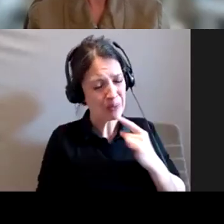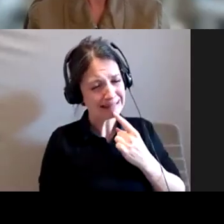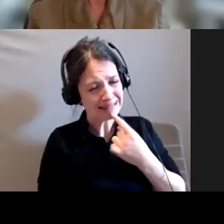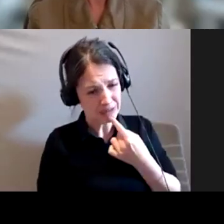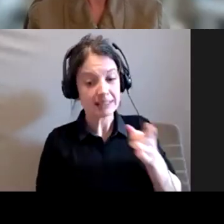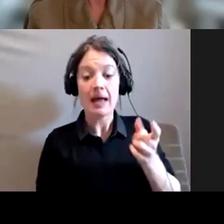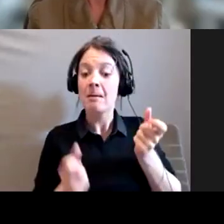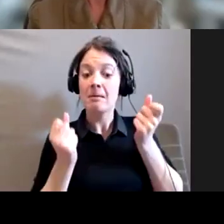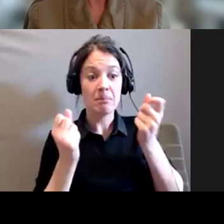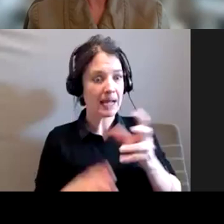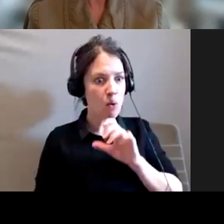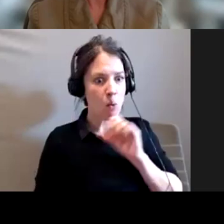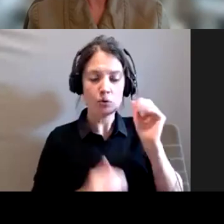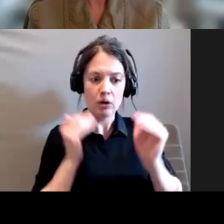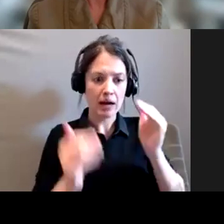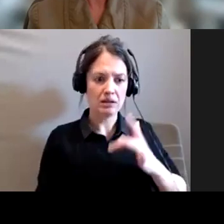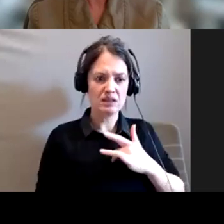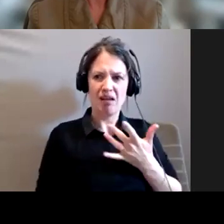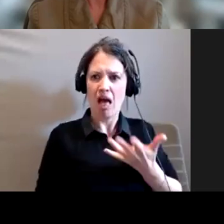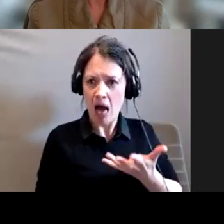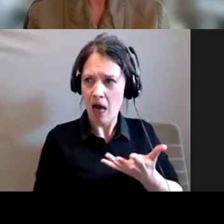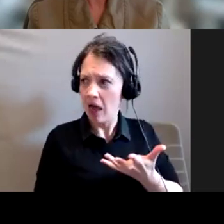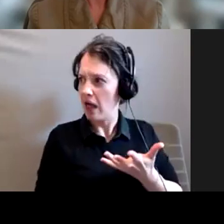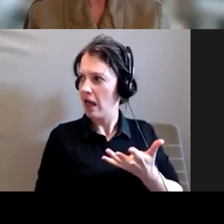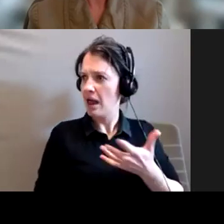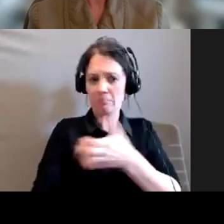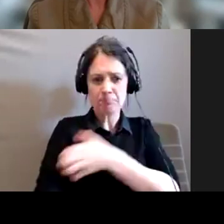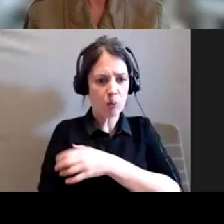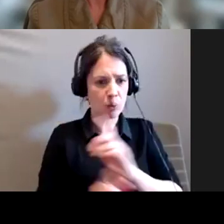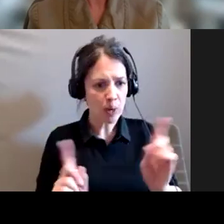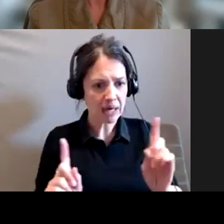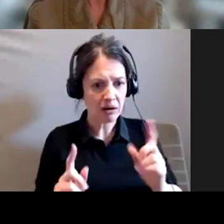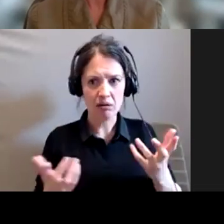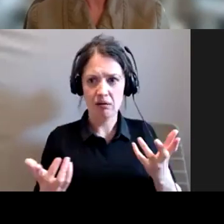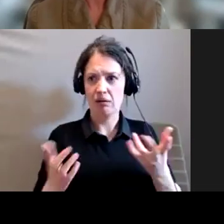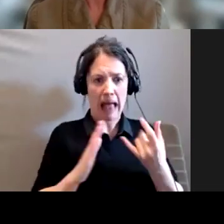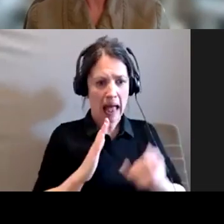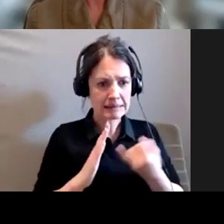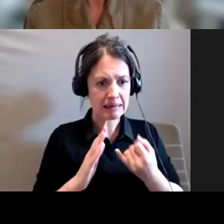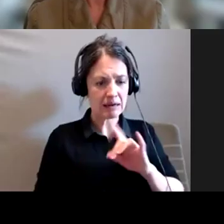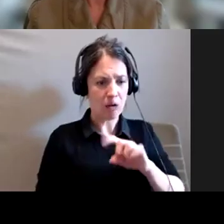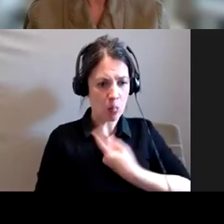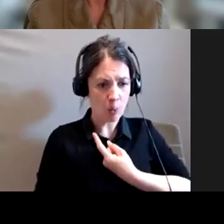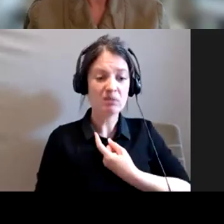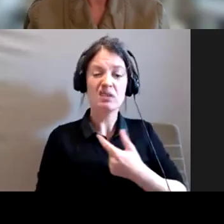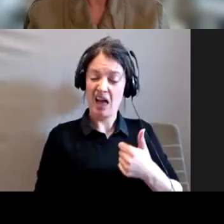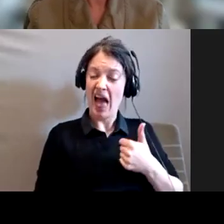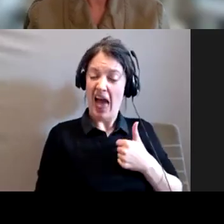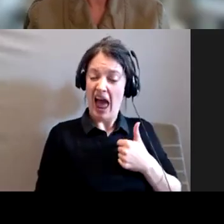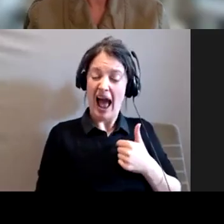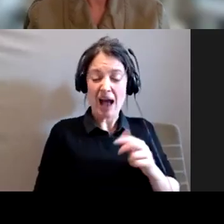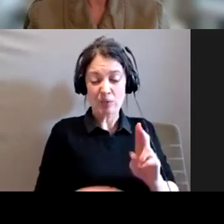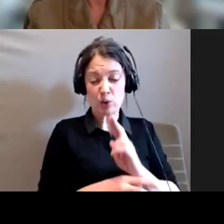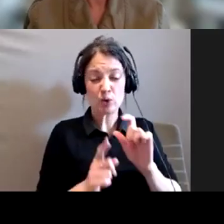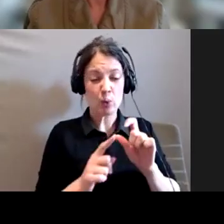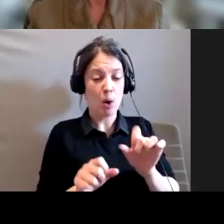are left feeling betrayed, powerless, isolated, and I would use the word broken emotionally because the abuse